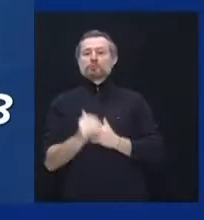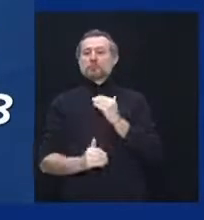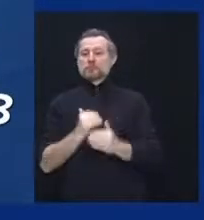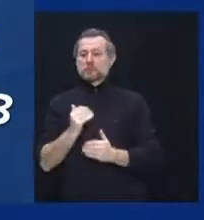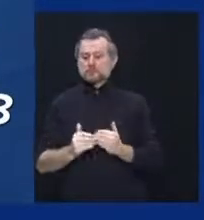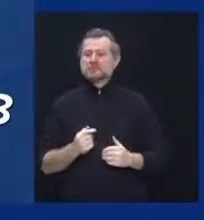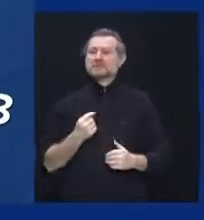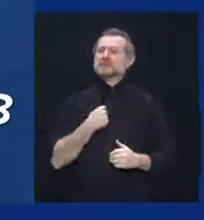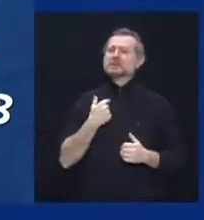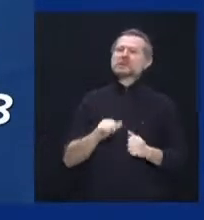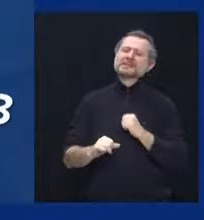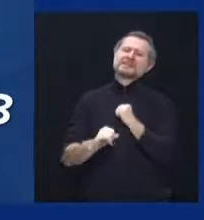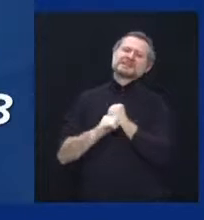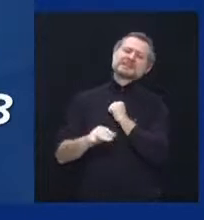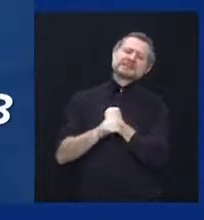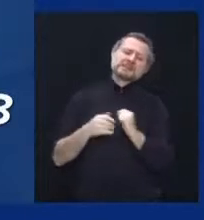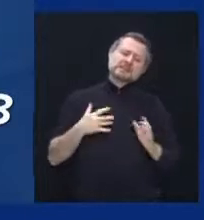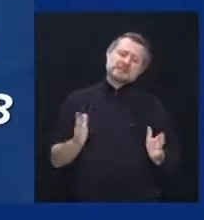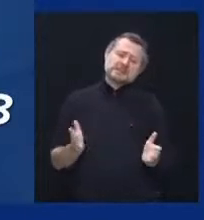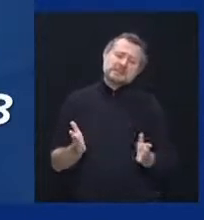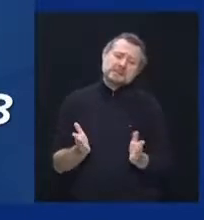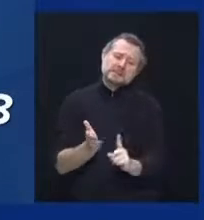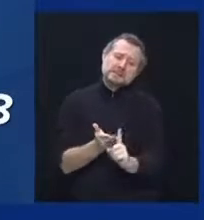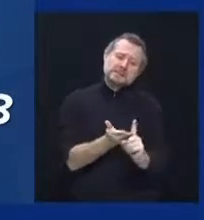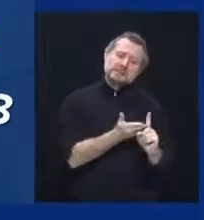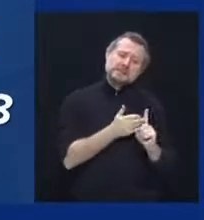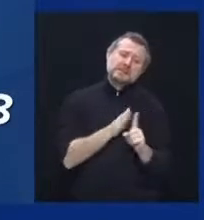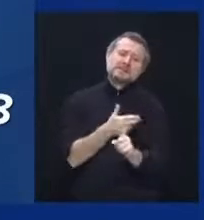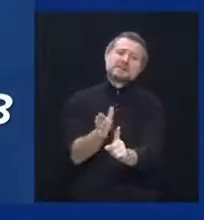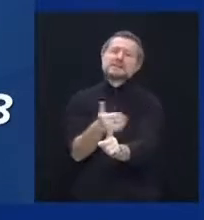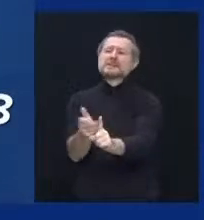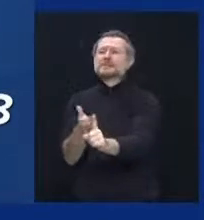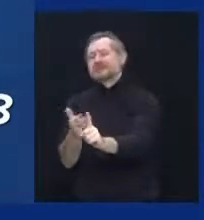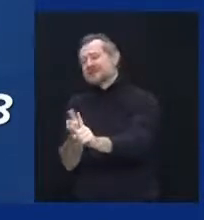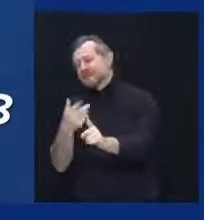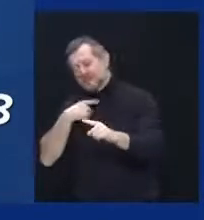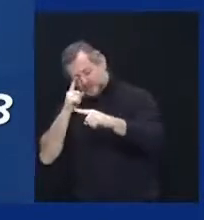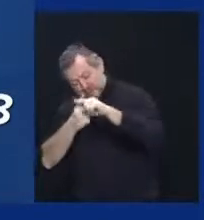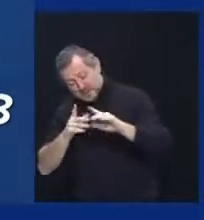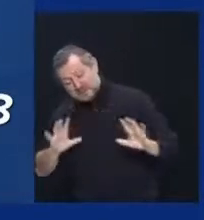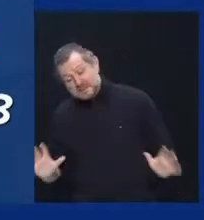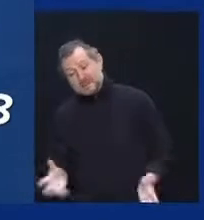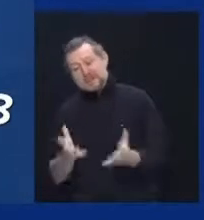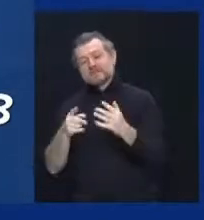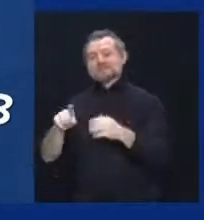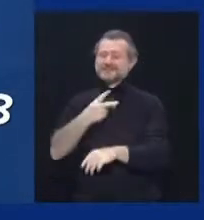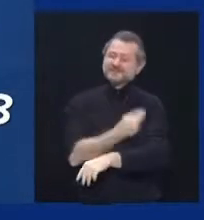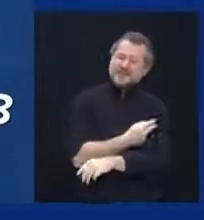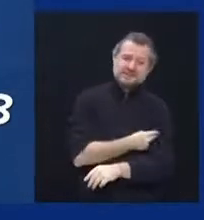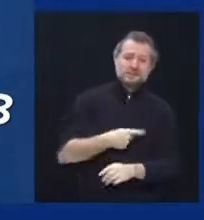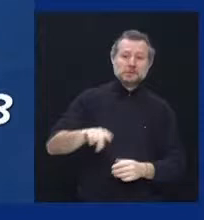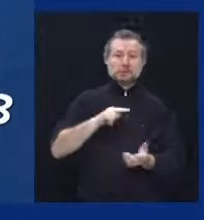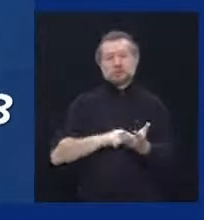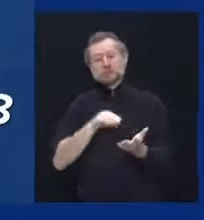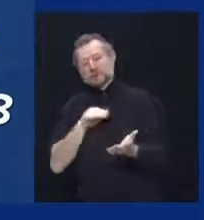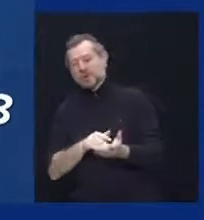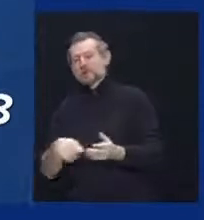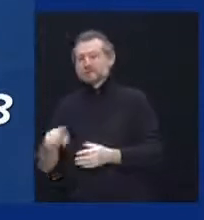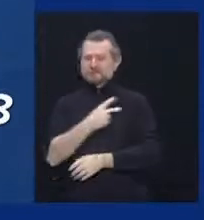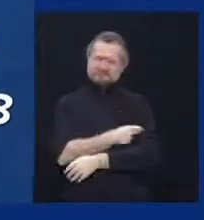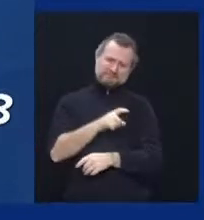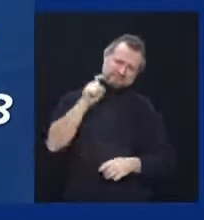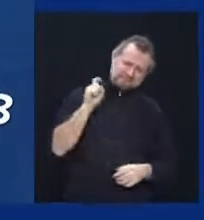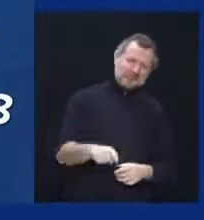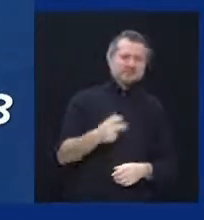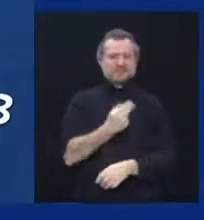persuasive charm offensive to convey to hospitals that they had to get this